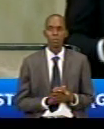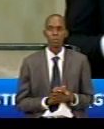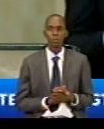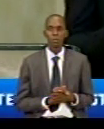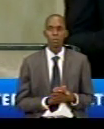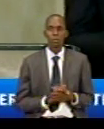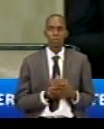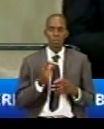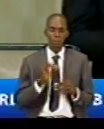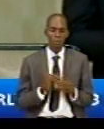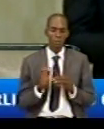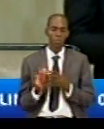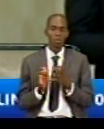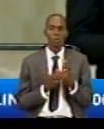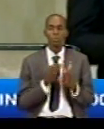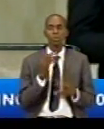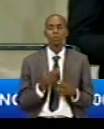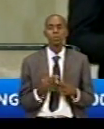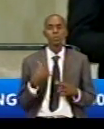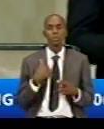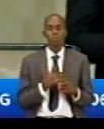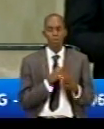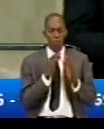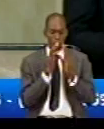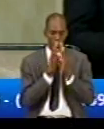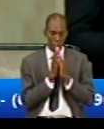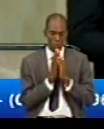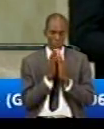In Jesus' name we pray.